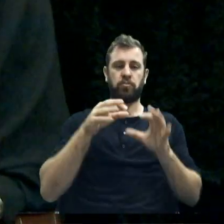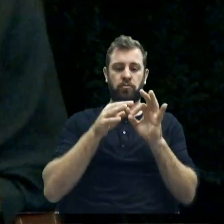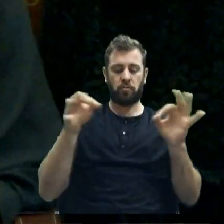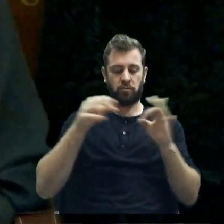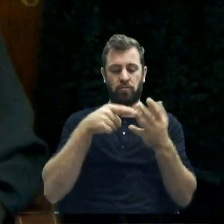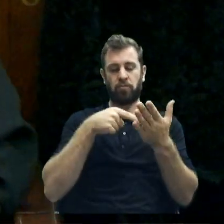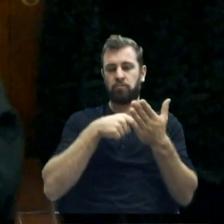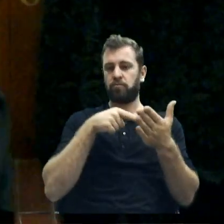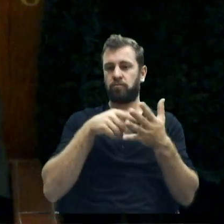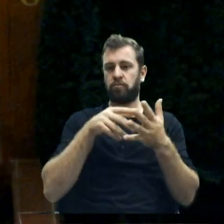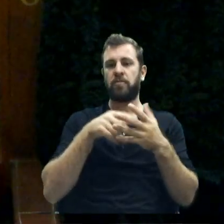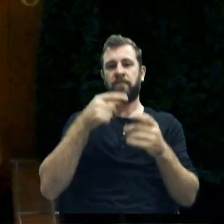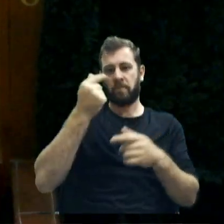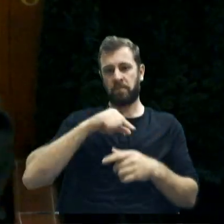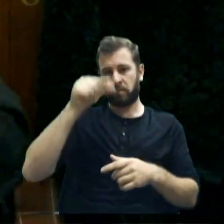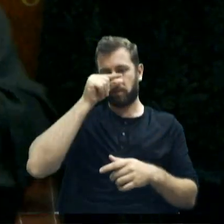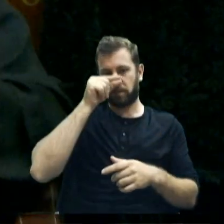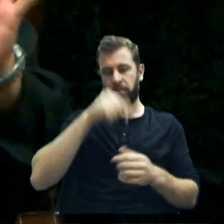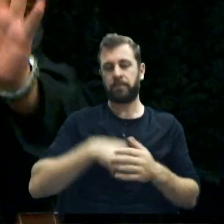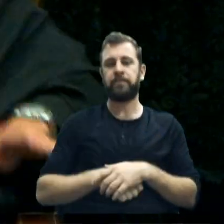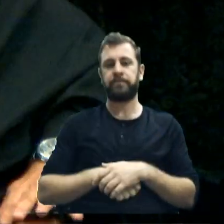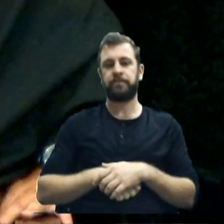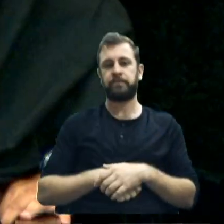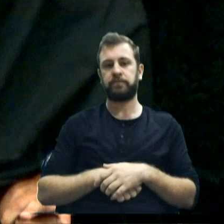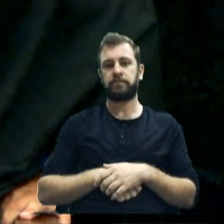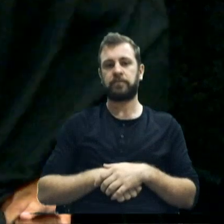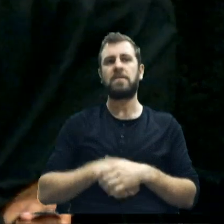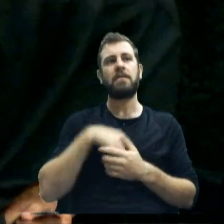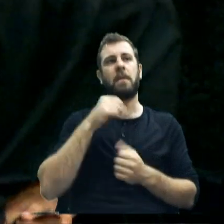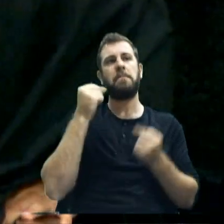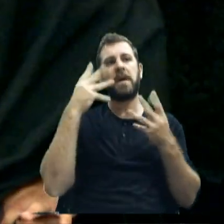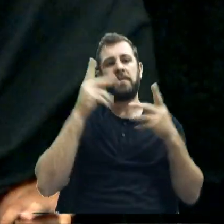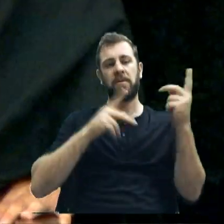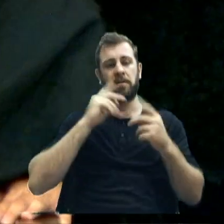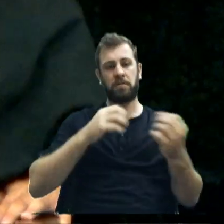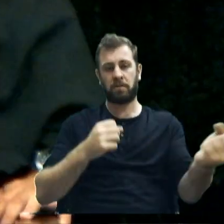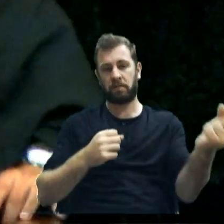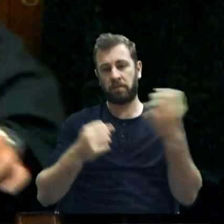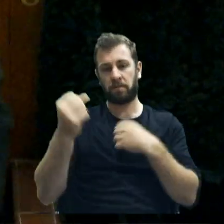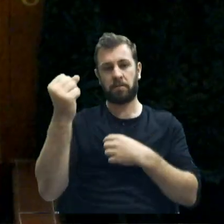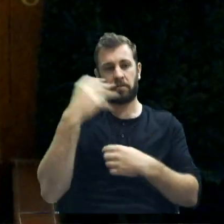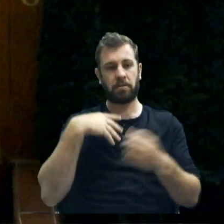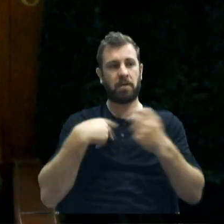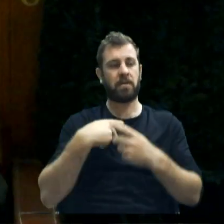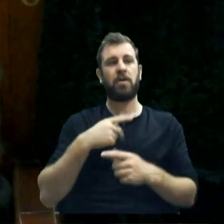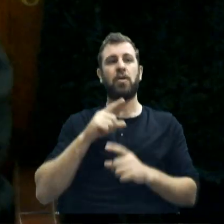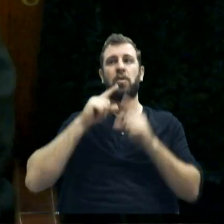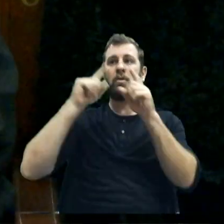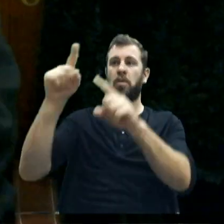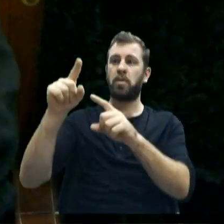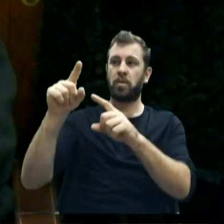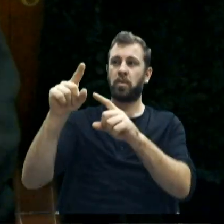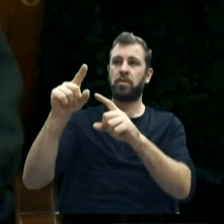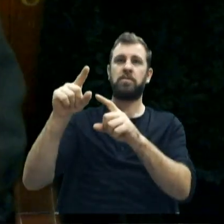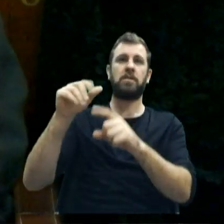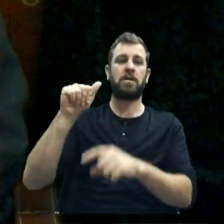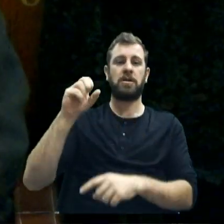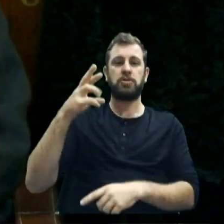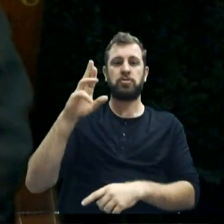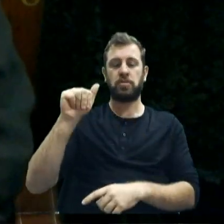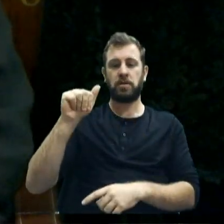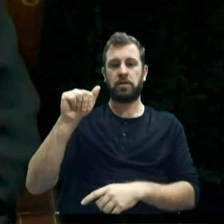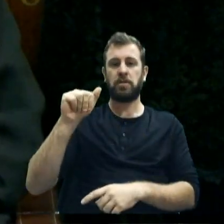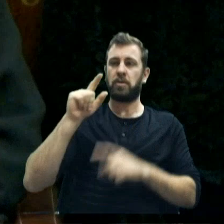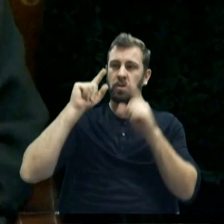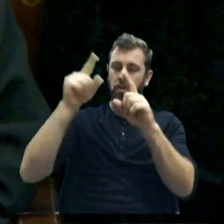How many times have I heard individuals come and say, Mawlana, you know, for the past 6-7 years, I spend the day of Ashura in Karbala, mashallah. I